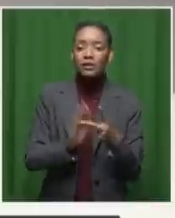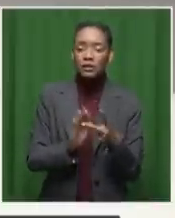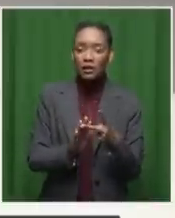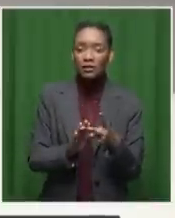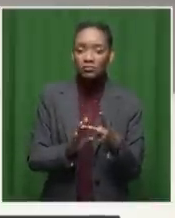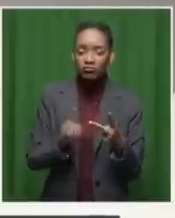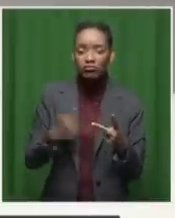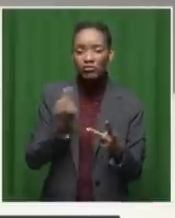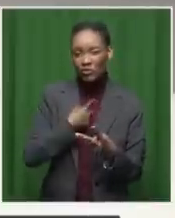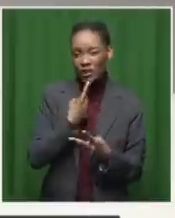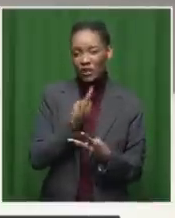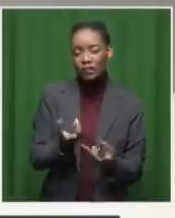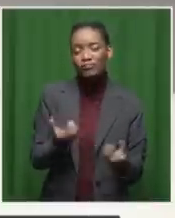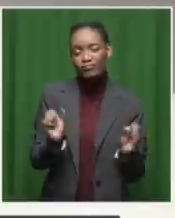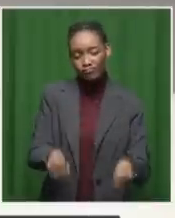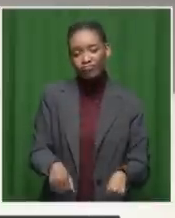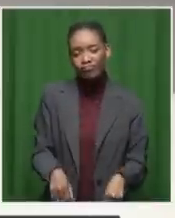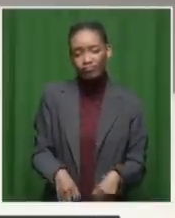okay,